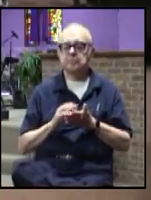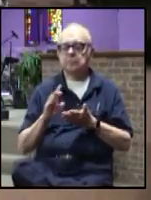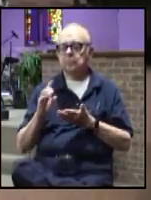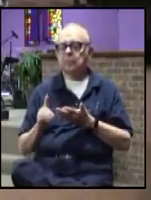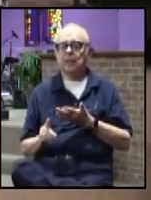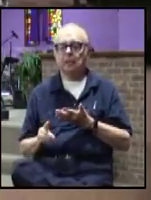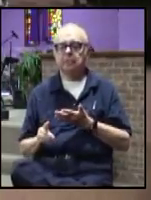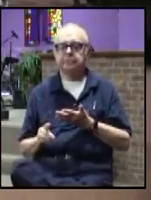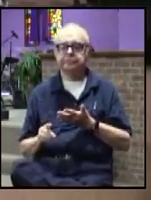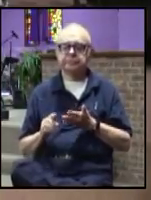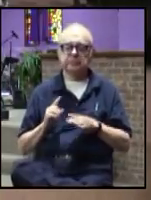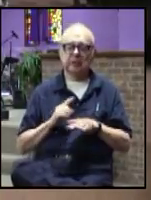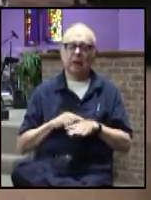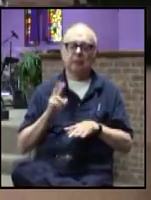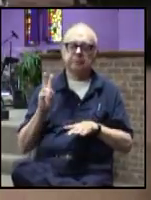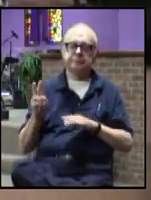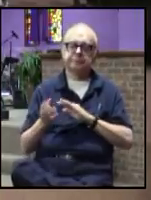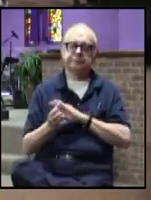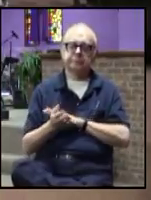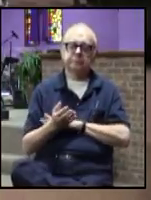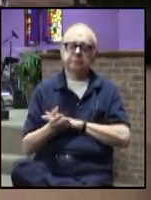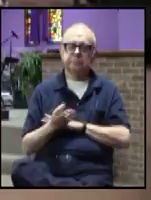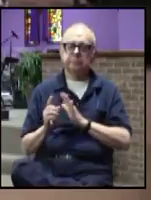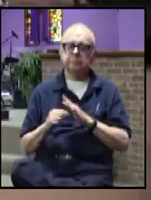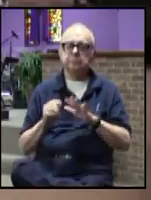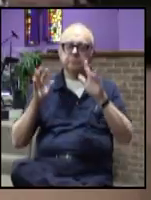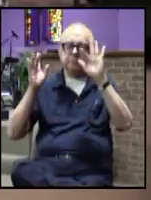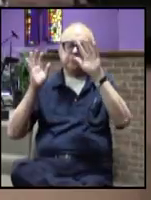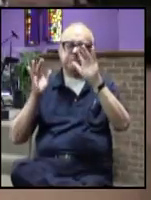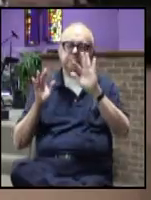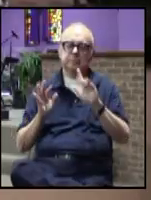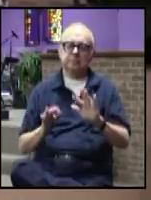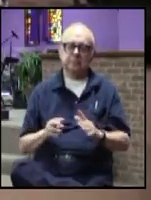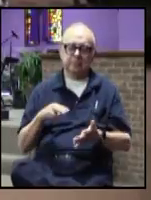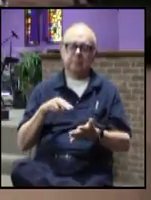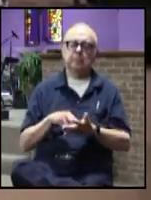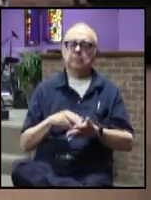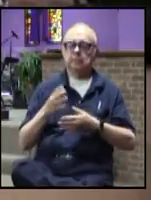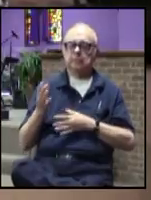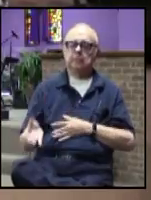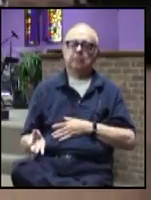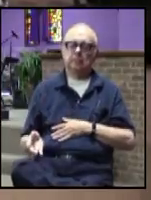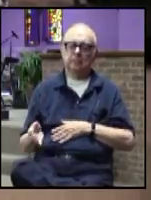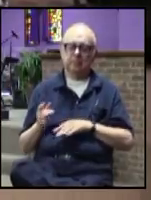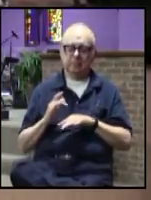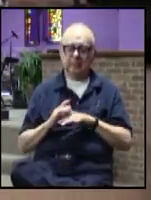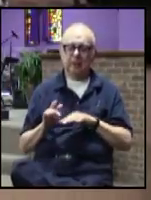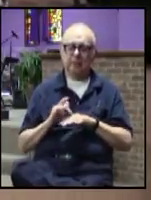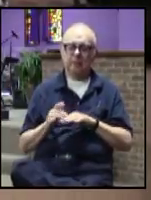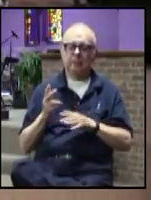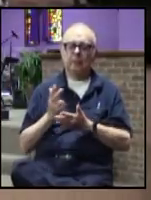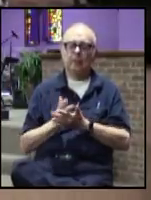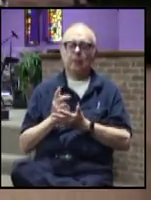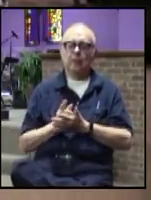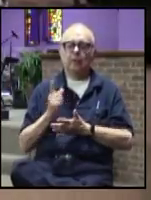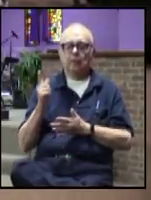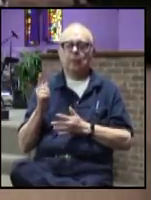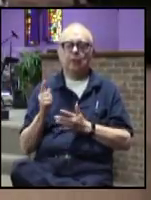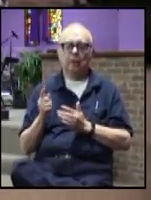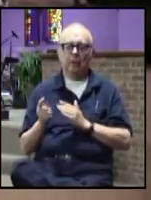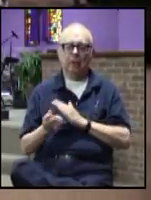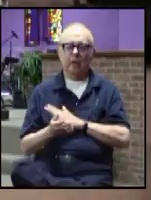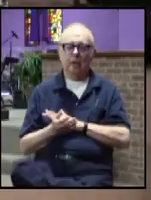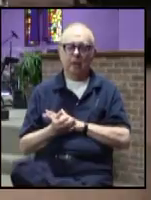that weekend, at 2 in the morning, it started raining. We're standing there, empty parking lot, 1 in the